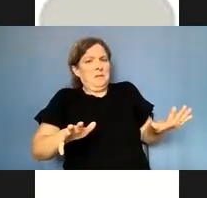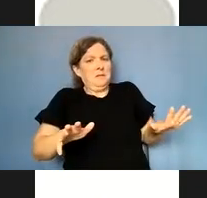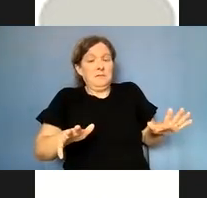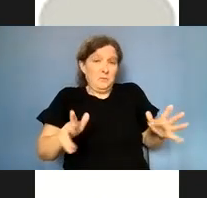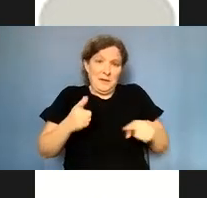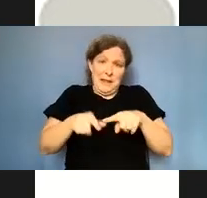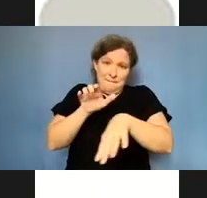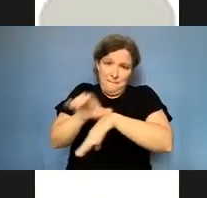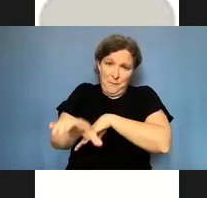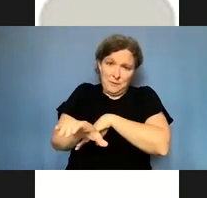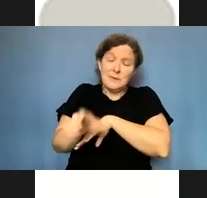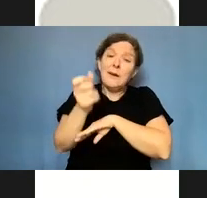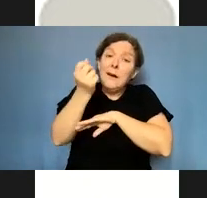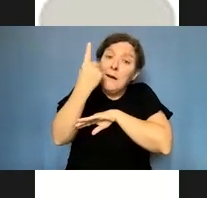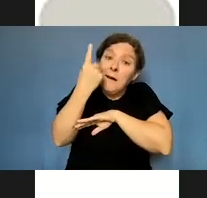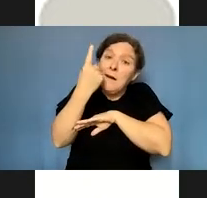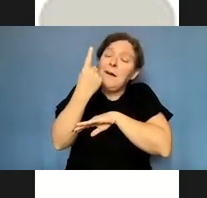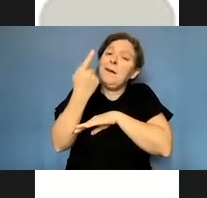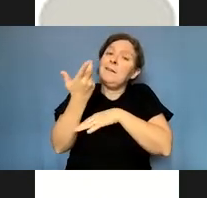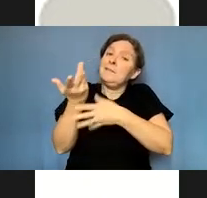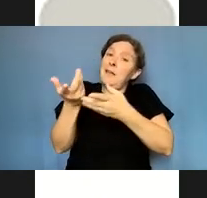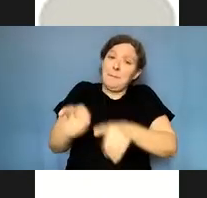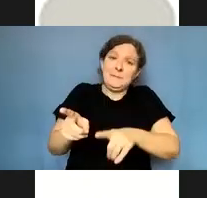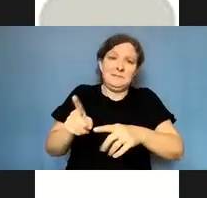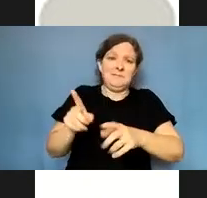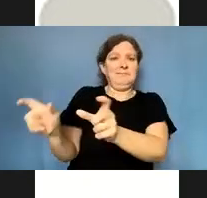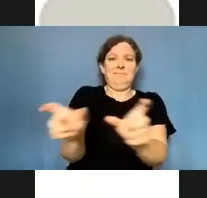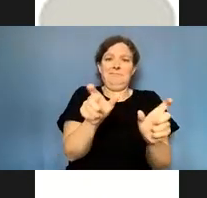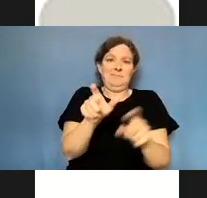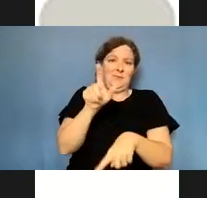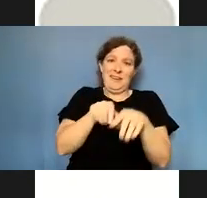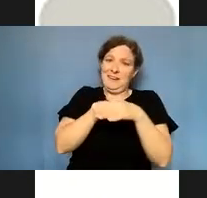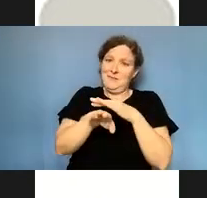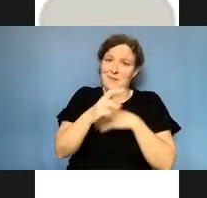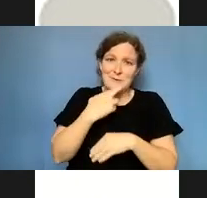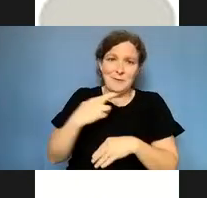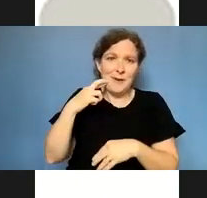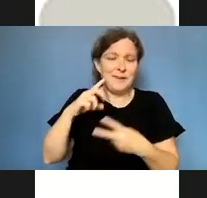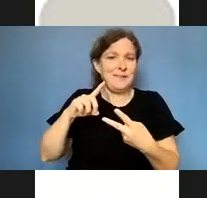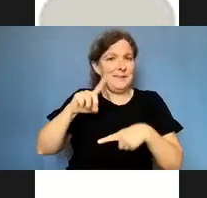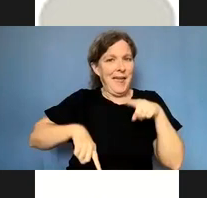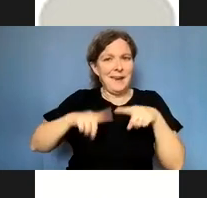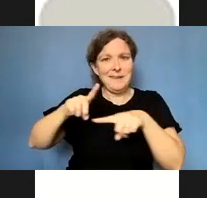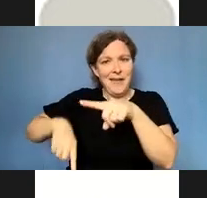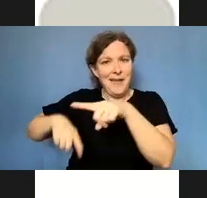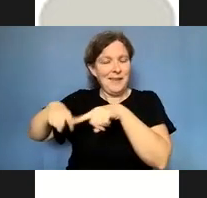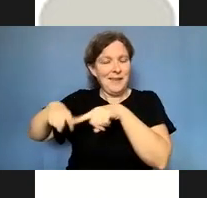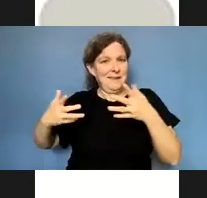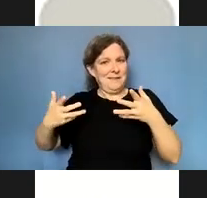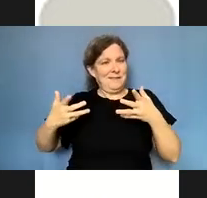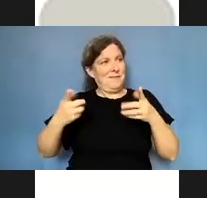of course they will be restricted from access, eating in restaurants, all of the things that you need to prove